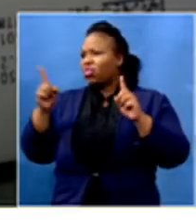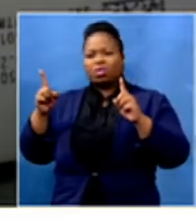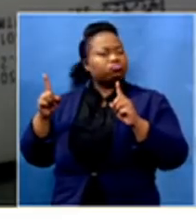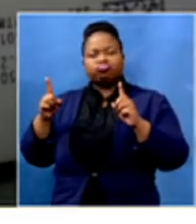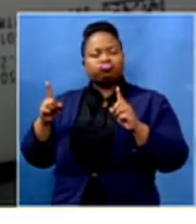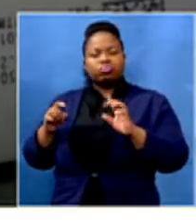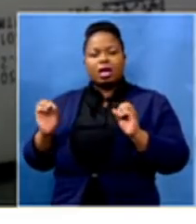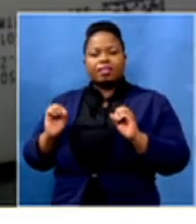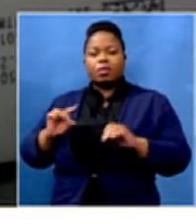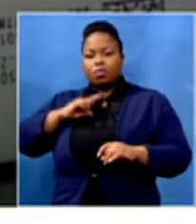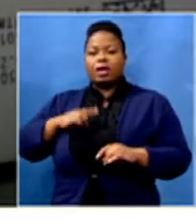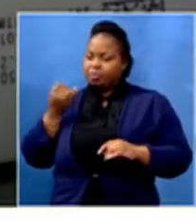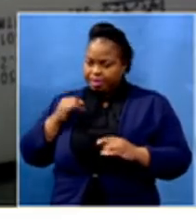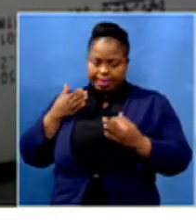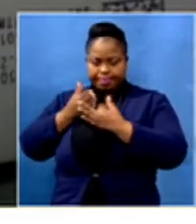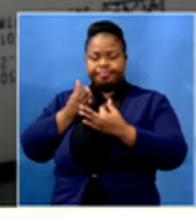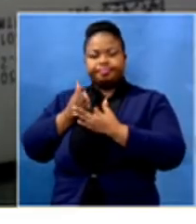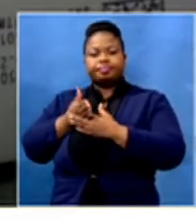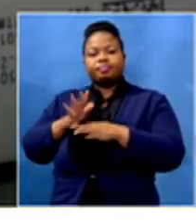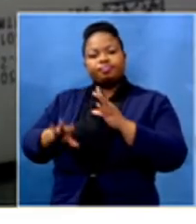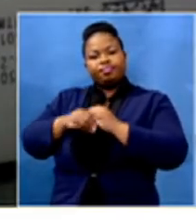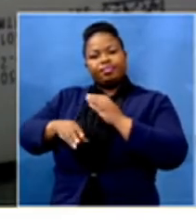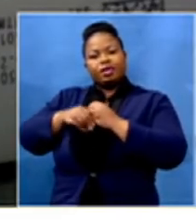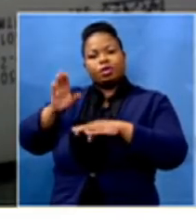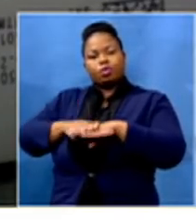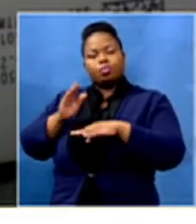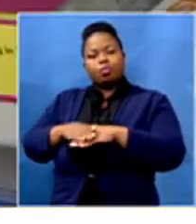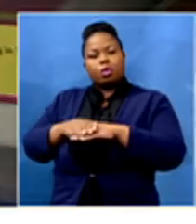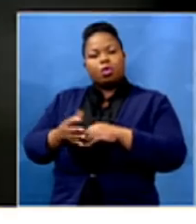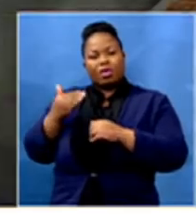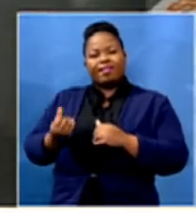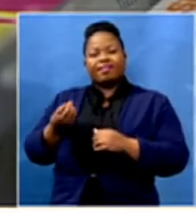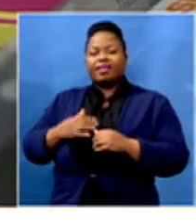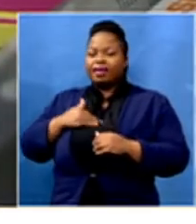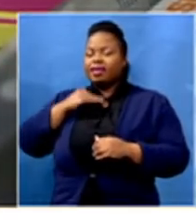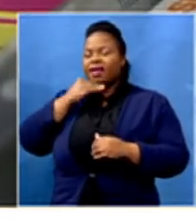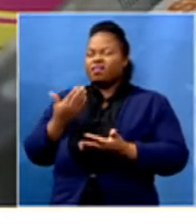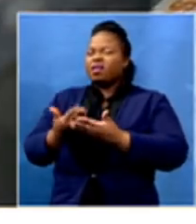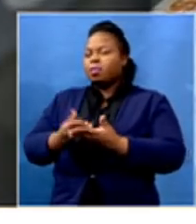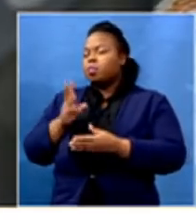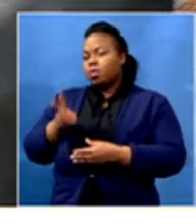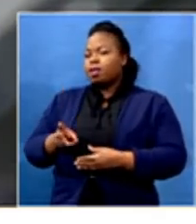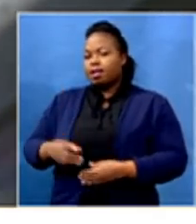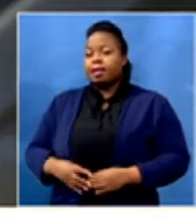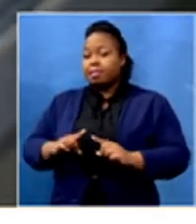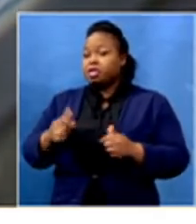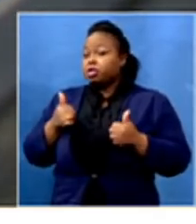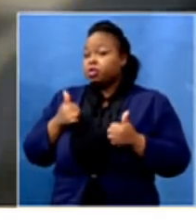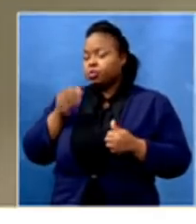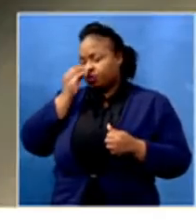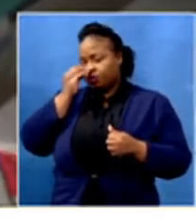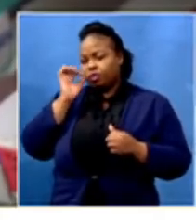will still be accessing additional stocks wherever they will be available. But that it's good news. I